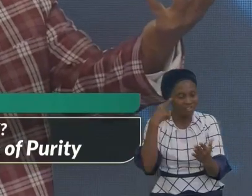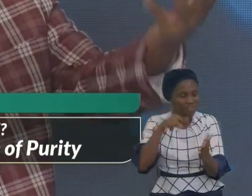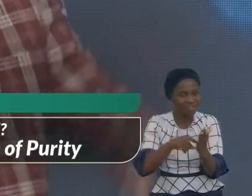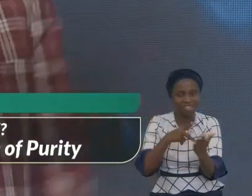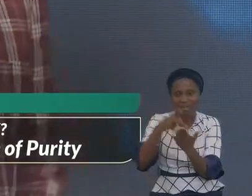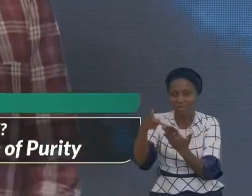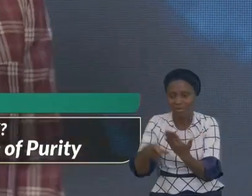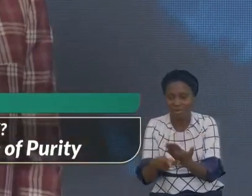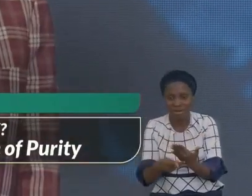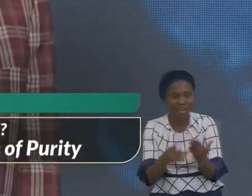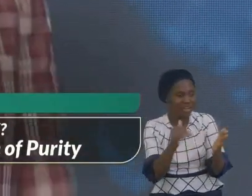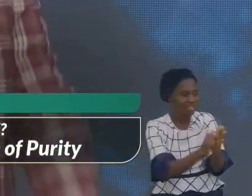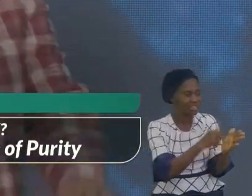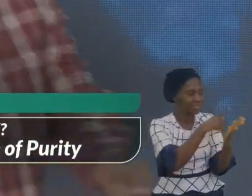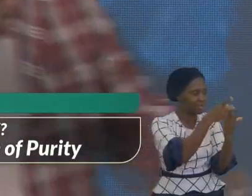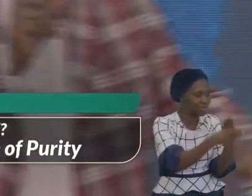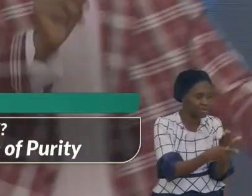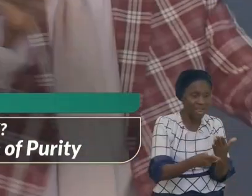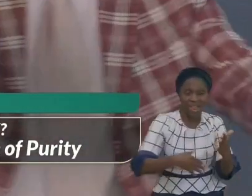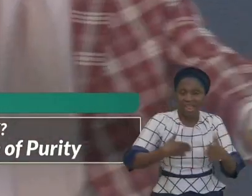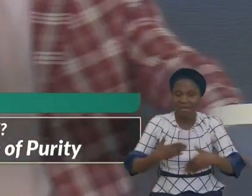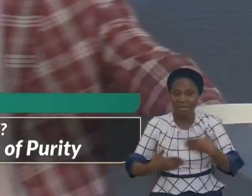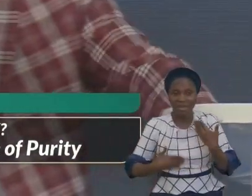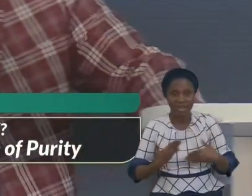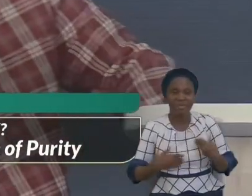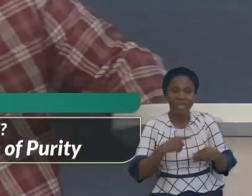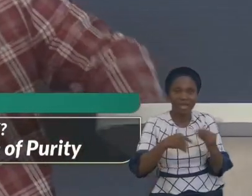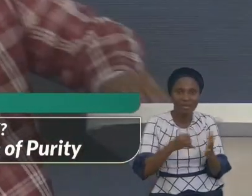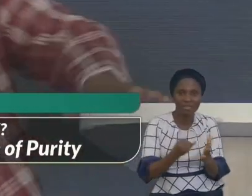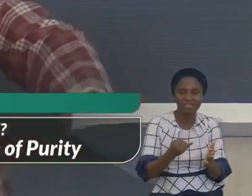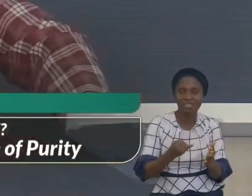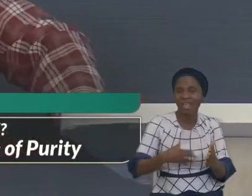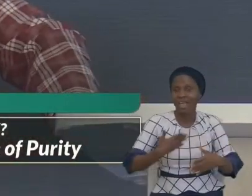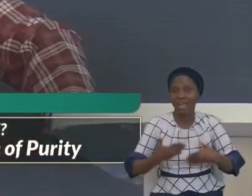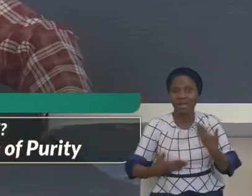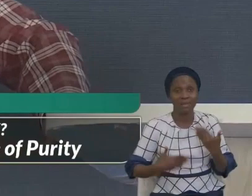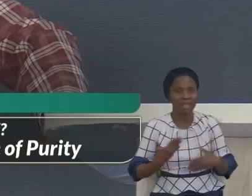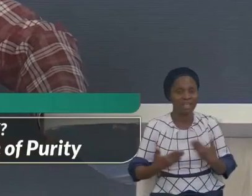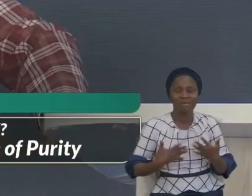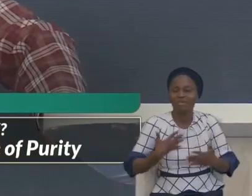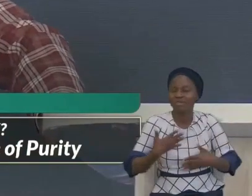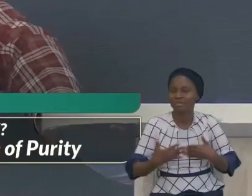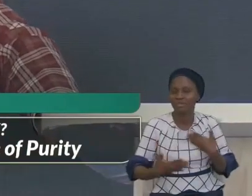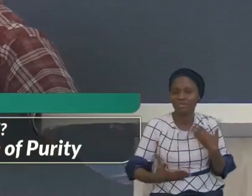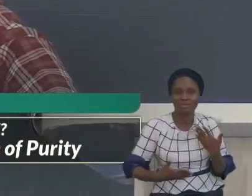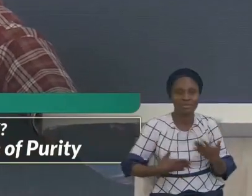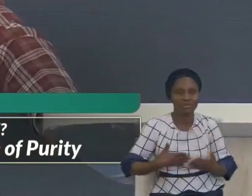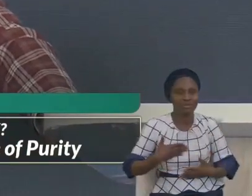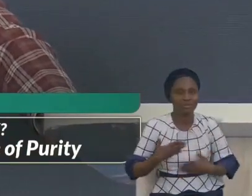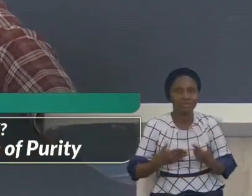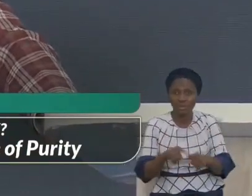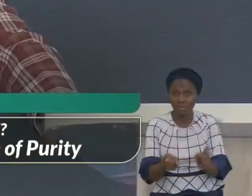excited, joyful. But we must add the stage of purity.